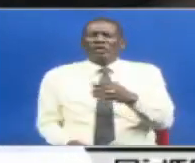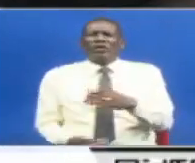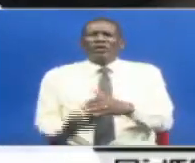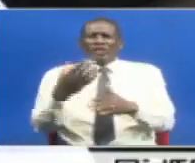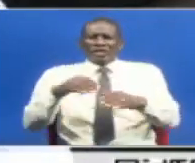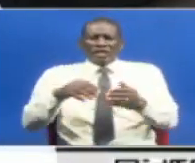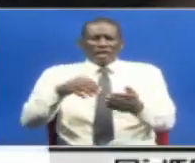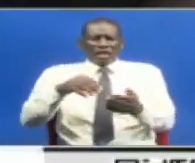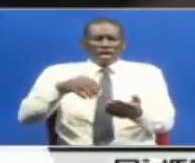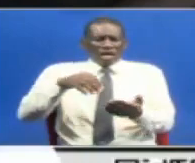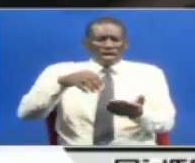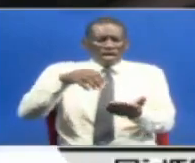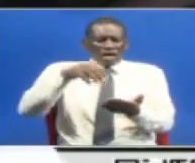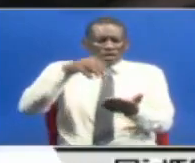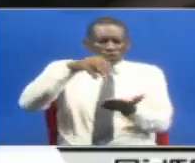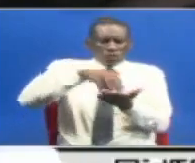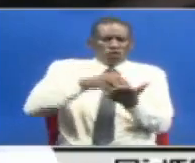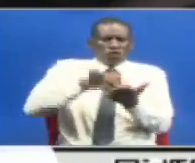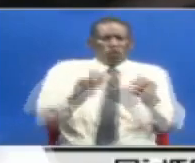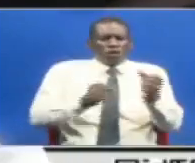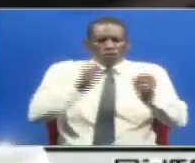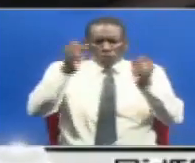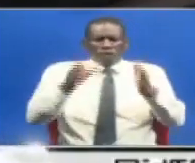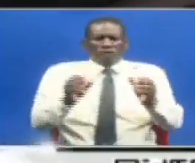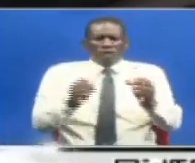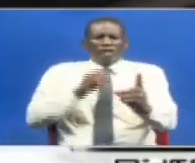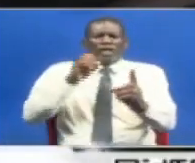platform where these boxers can exploit their